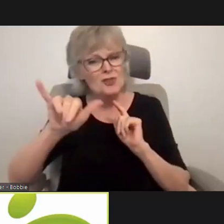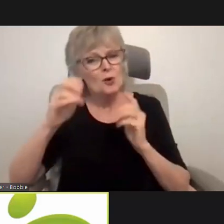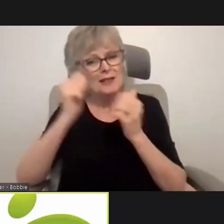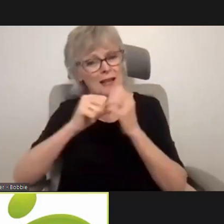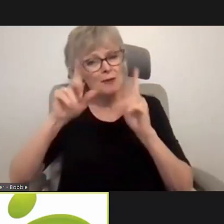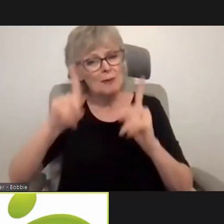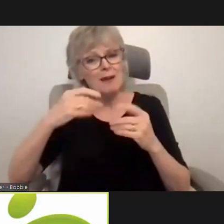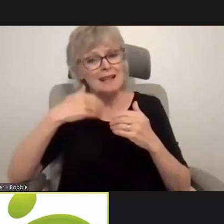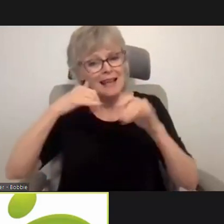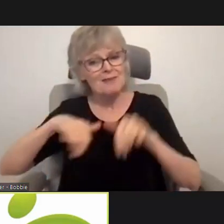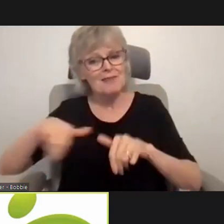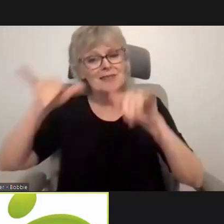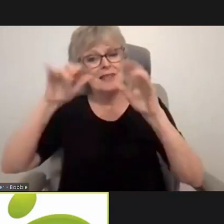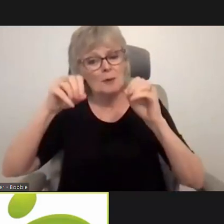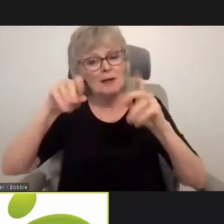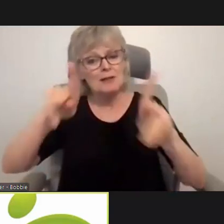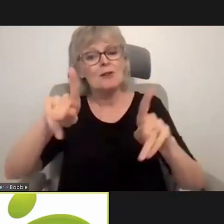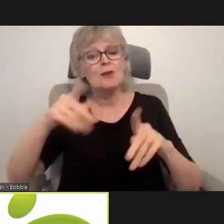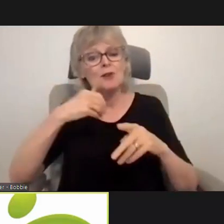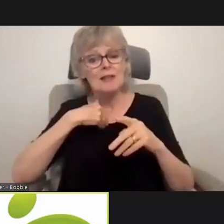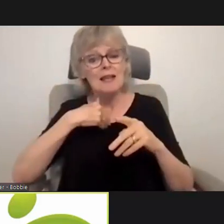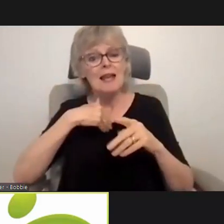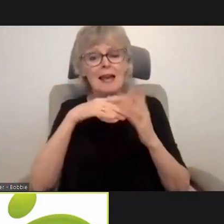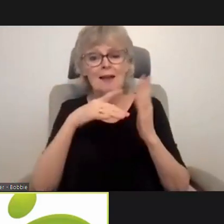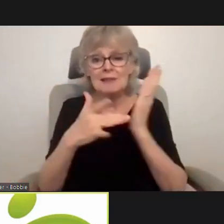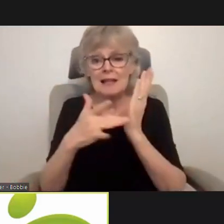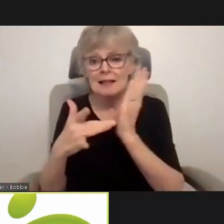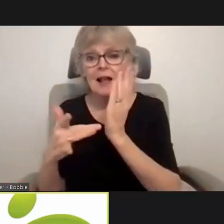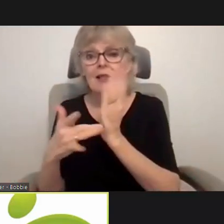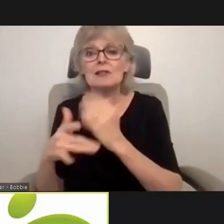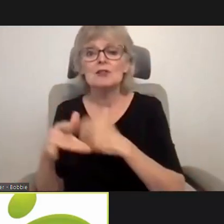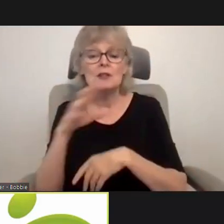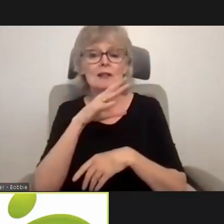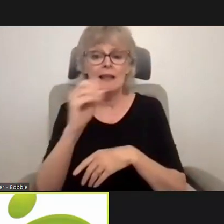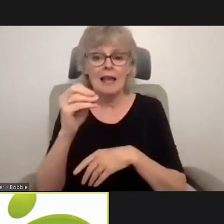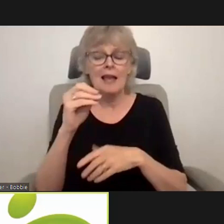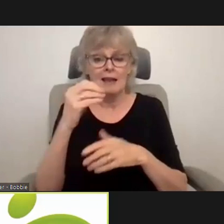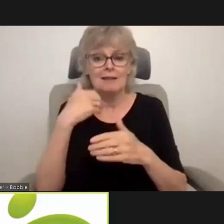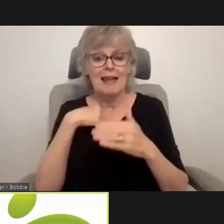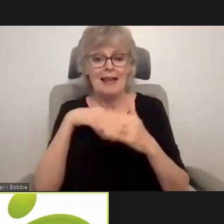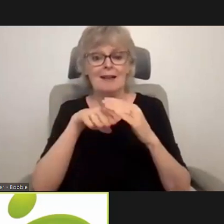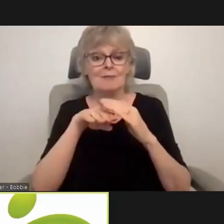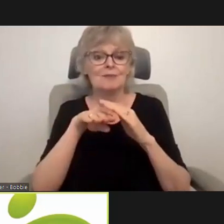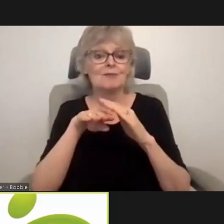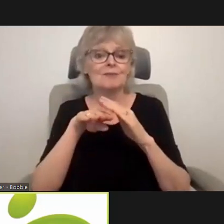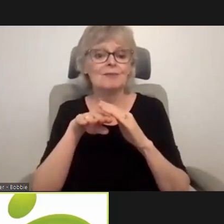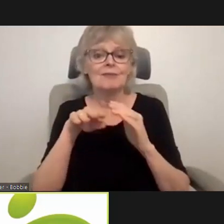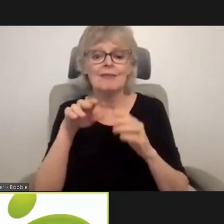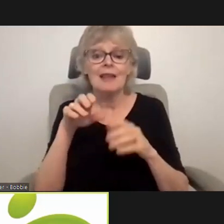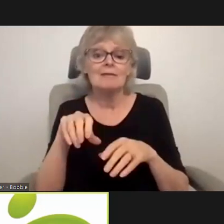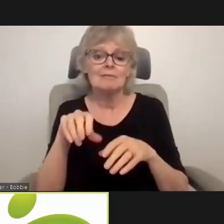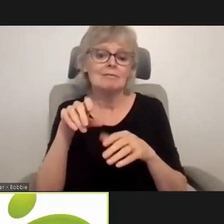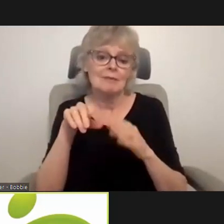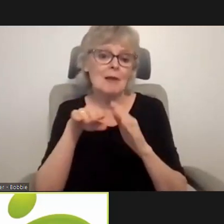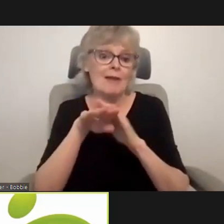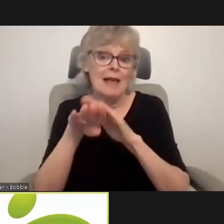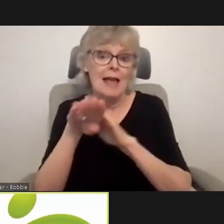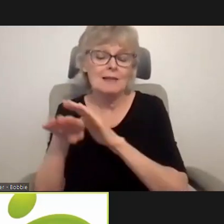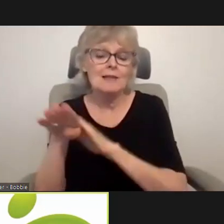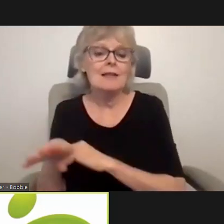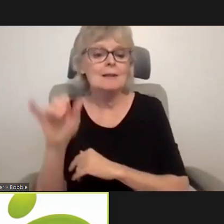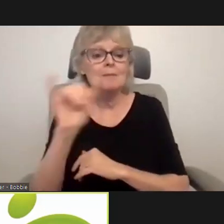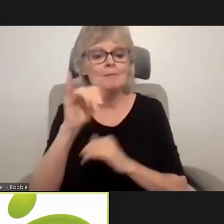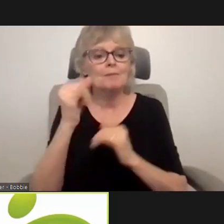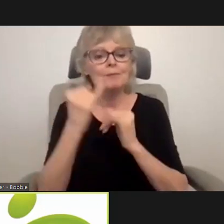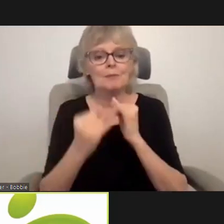have technology and access to take part in council business? And then last but certainly not least,